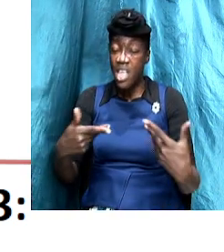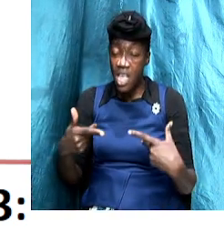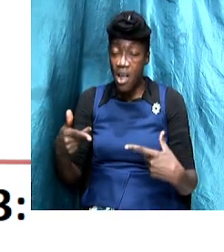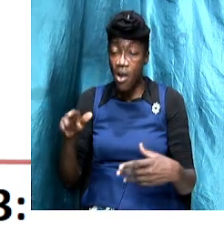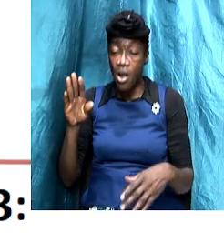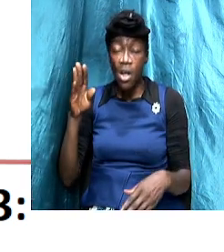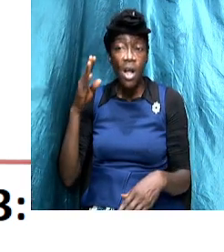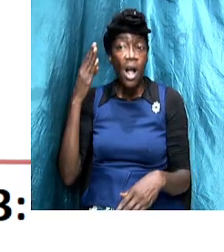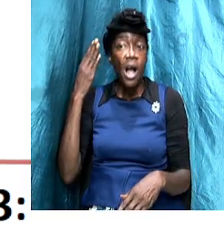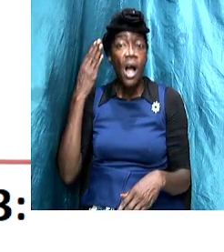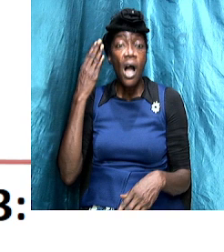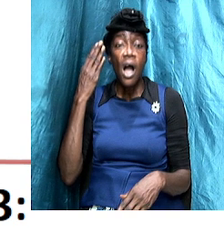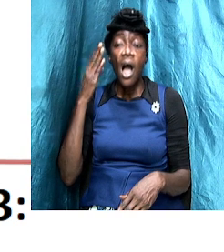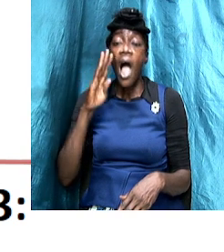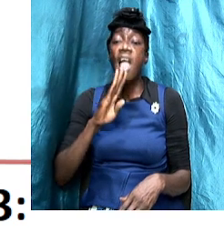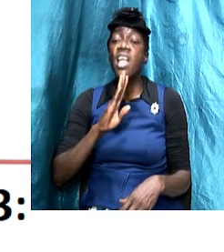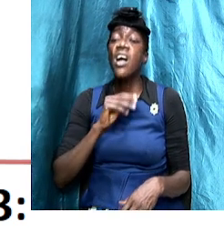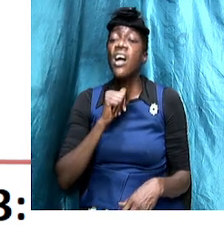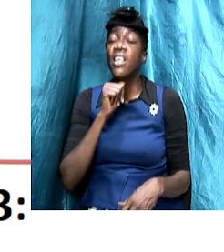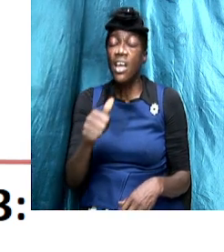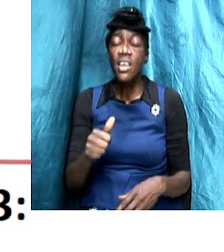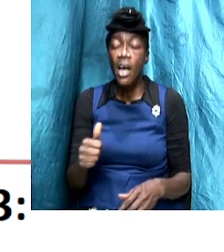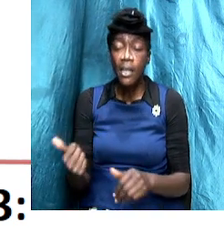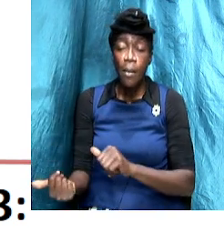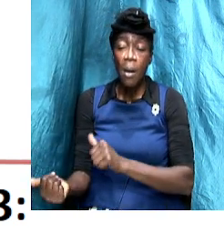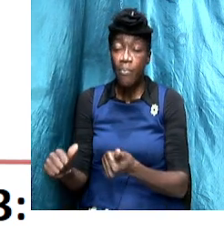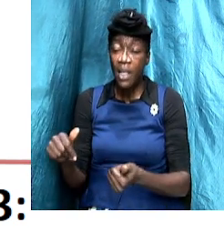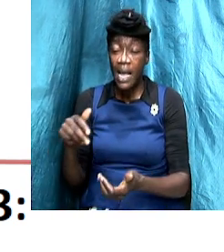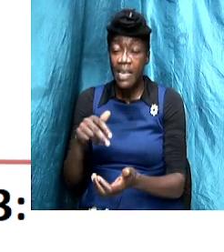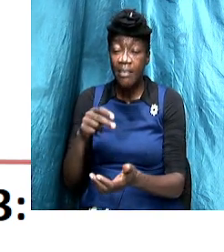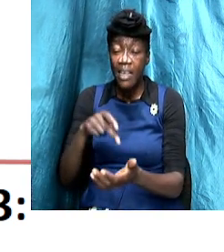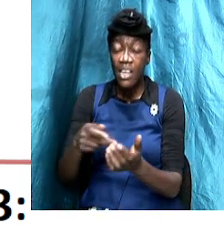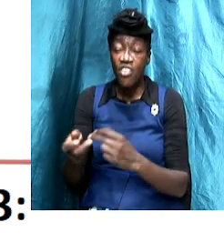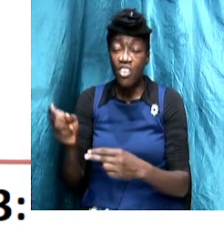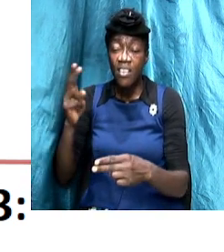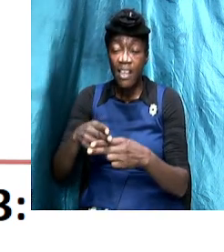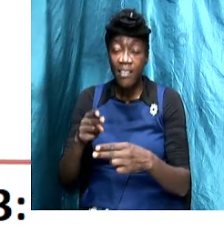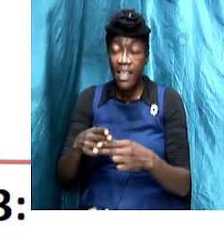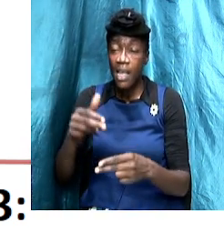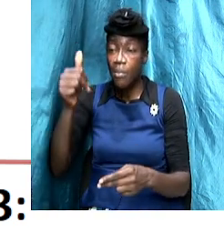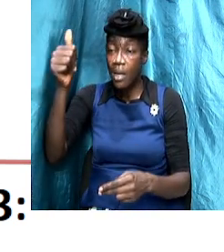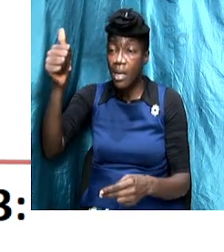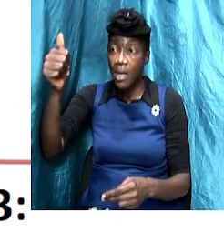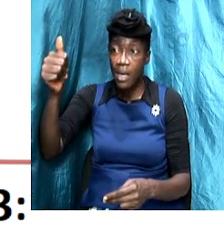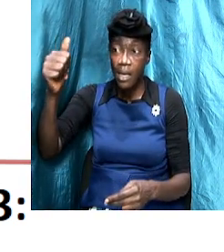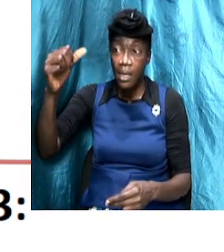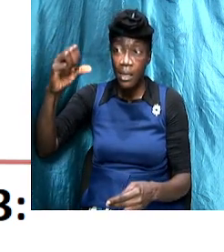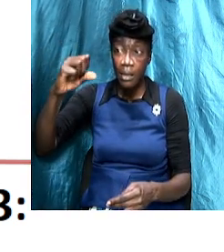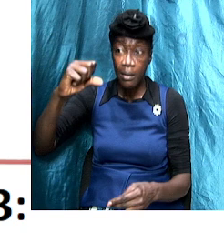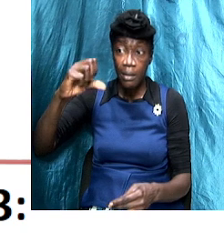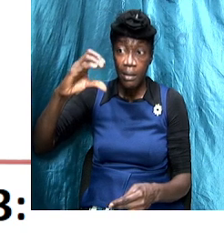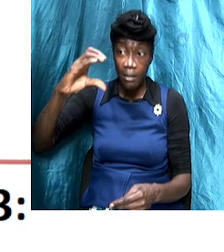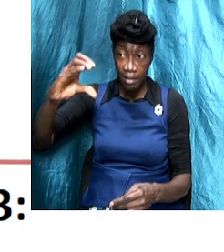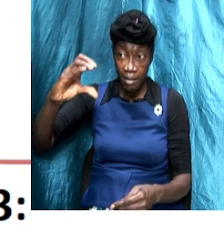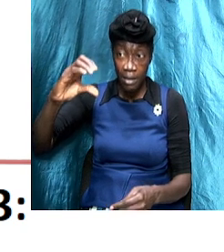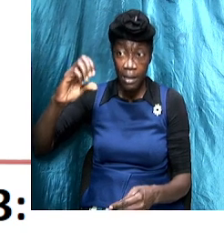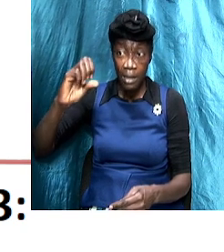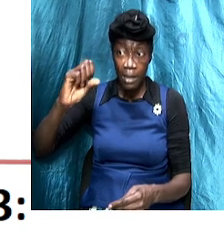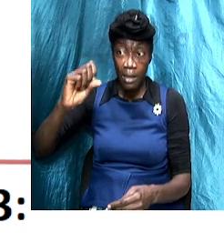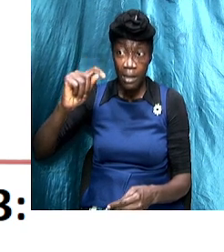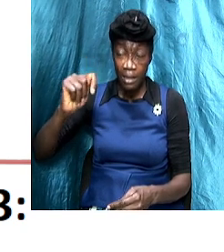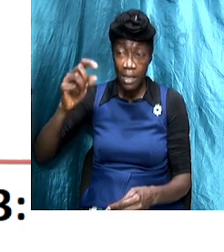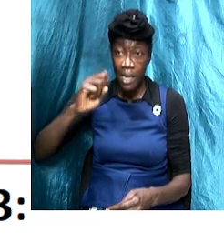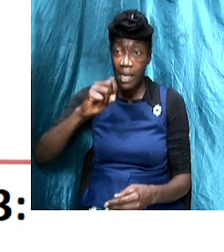That's the only way to be saved. Acts 4 verse 12. Neither is there salvation in any other, for there is none other name under